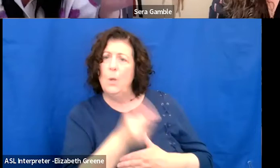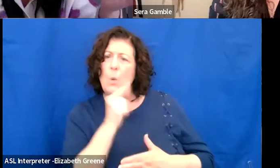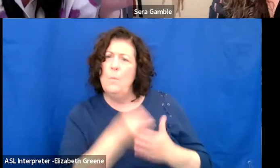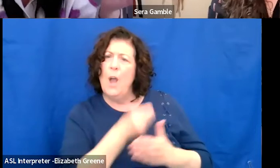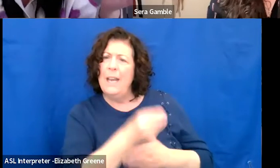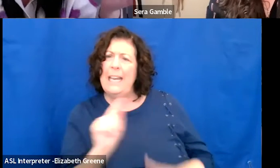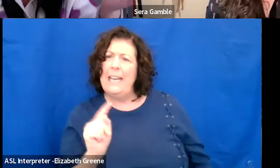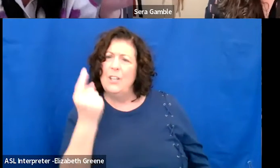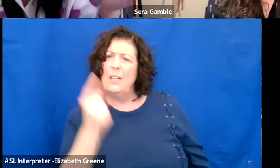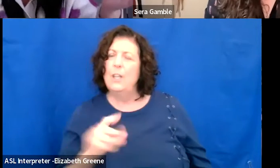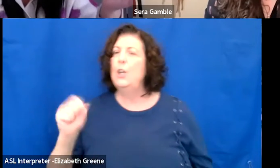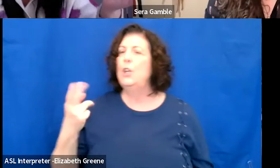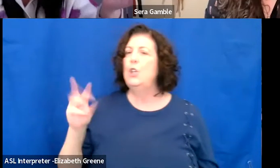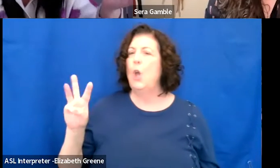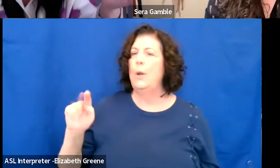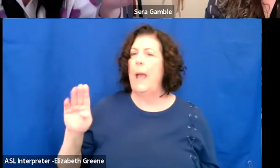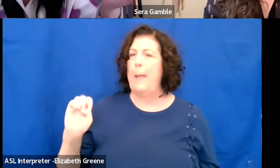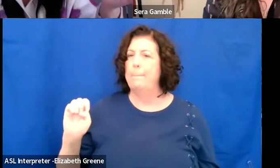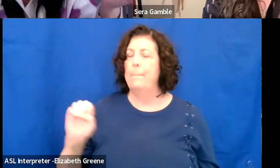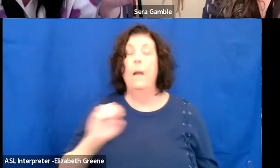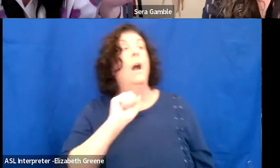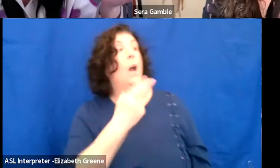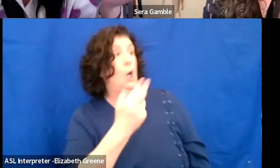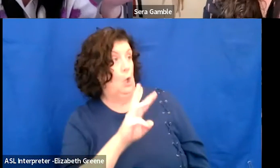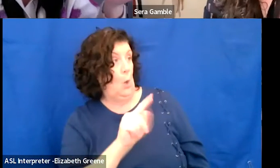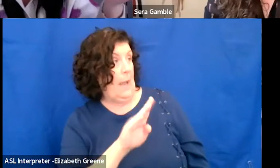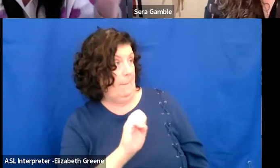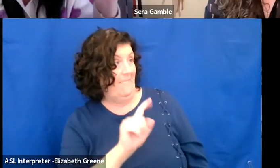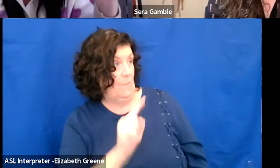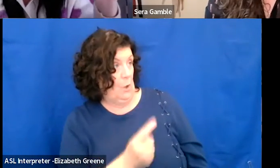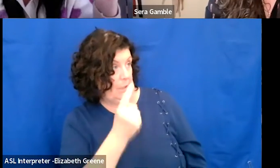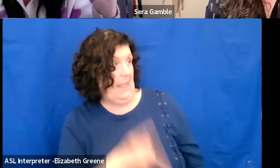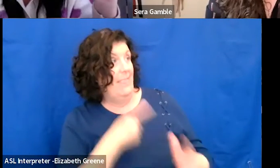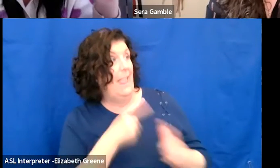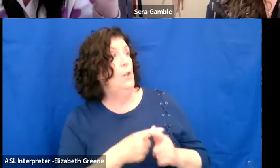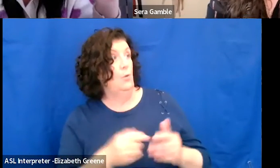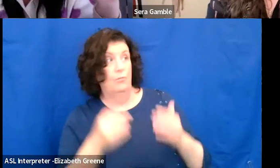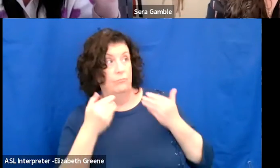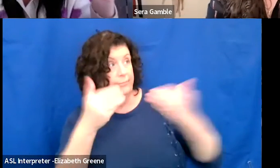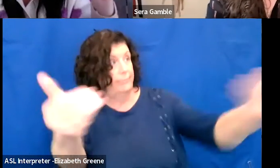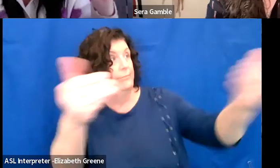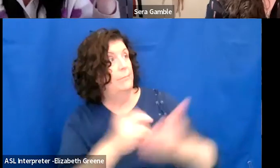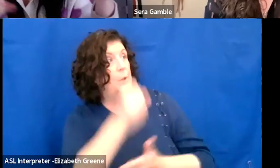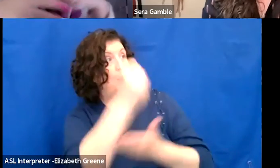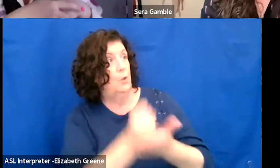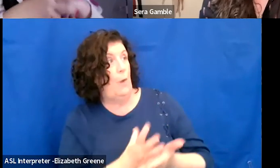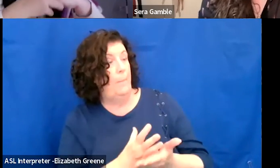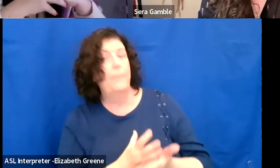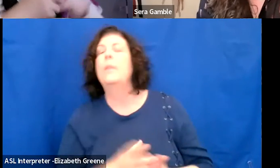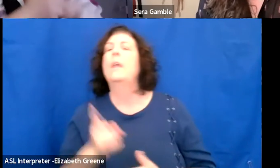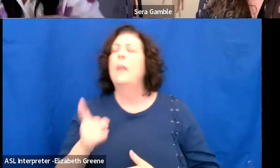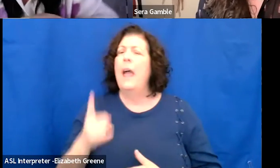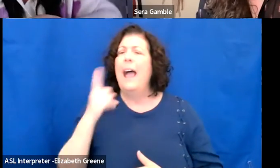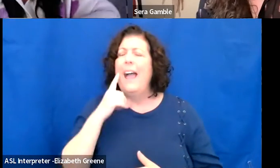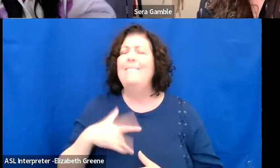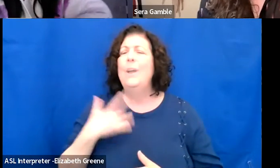initially? Showtime. And then you're off to script. Yeah. I mean, I think we jumped through the normal hoops.